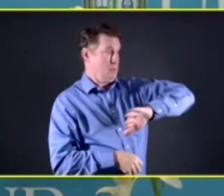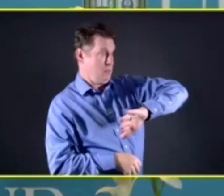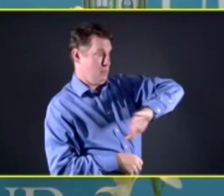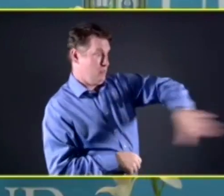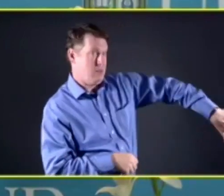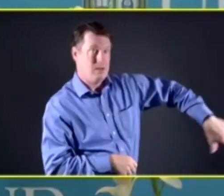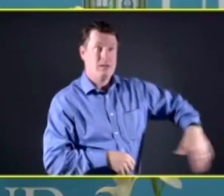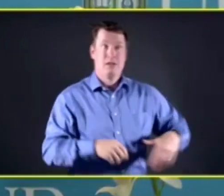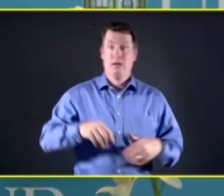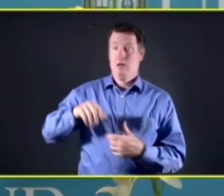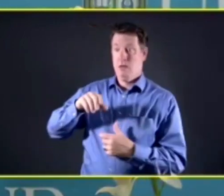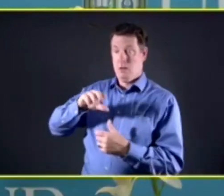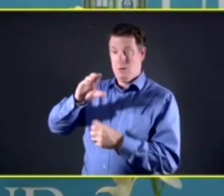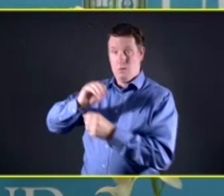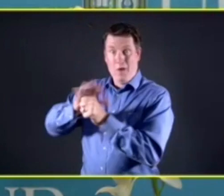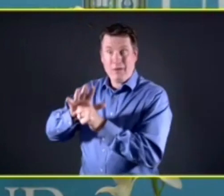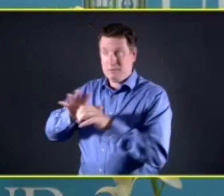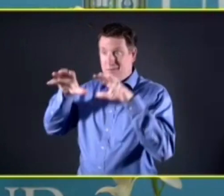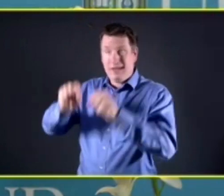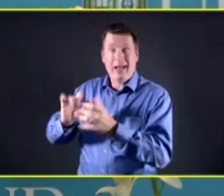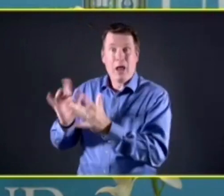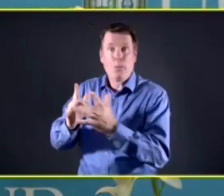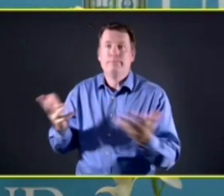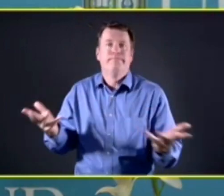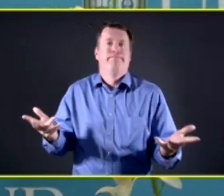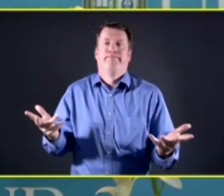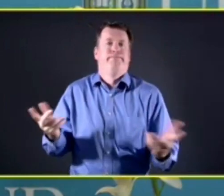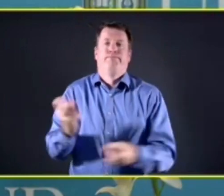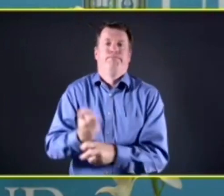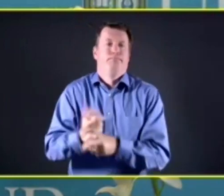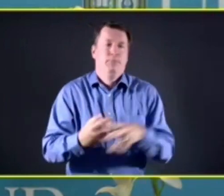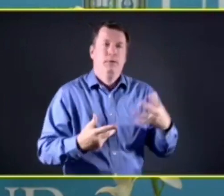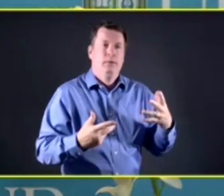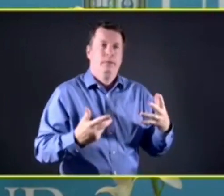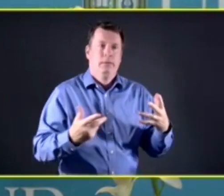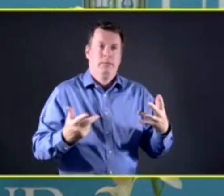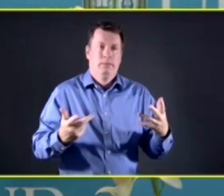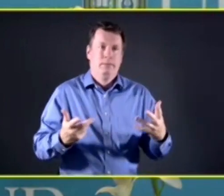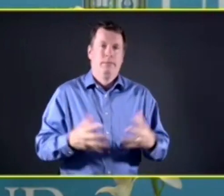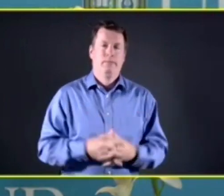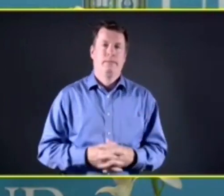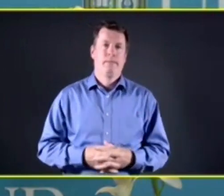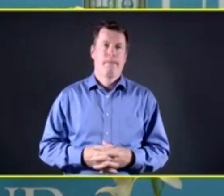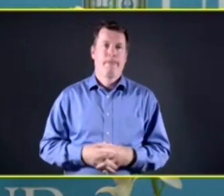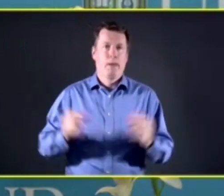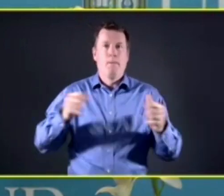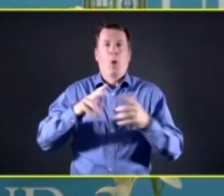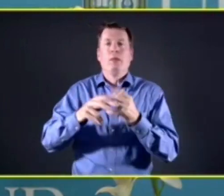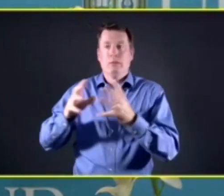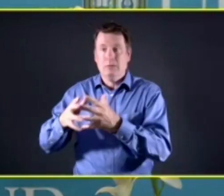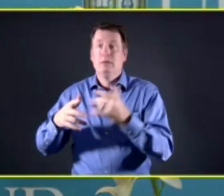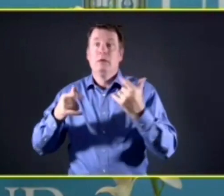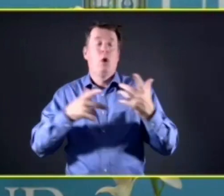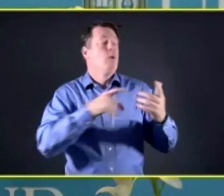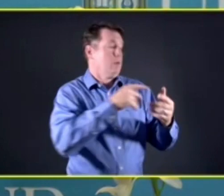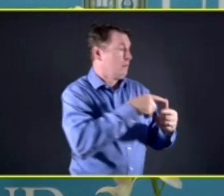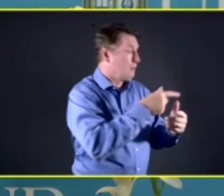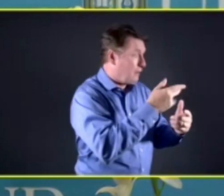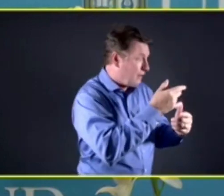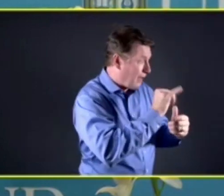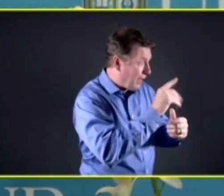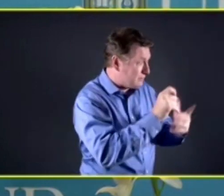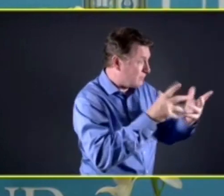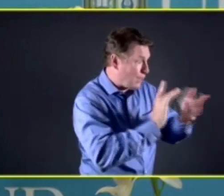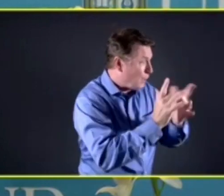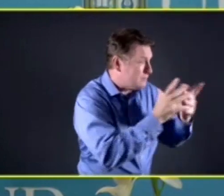now. And we'll come back to all the reporters who are on the call today to see if you have any follow-up questions. one